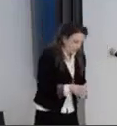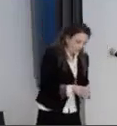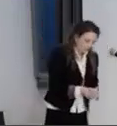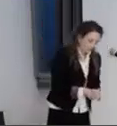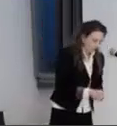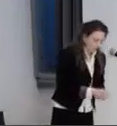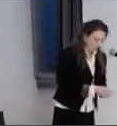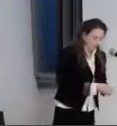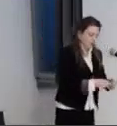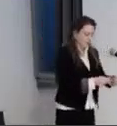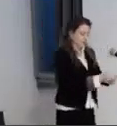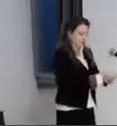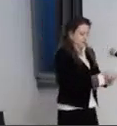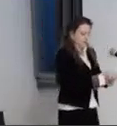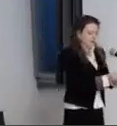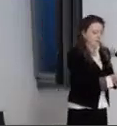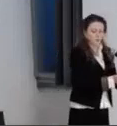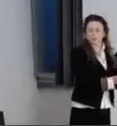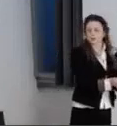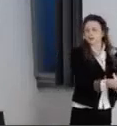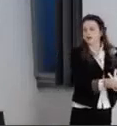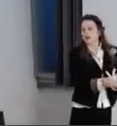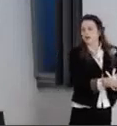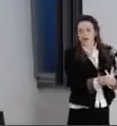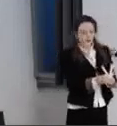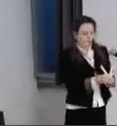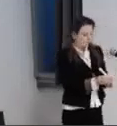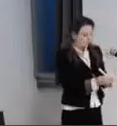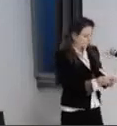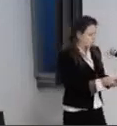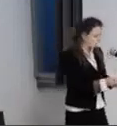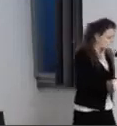Okay, I need more of them. Okay, I'm going to start by distributing these.